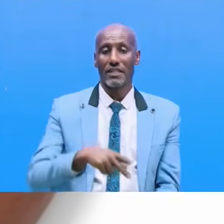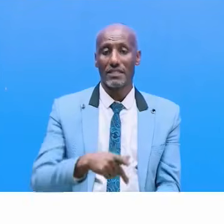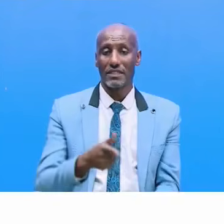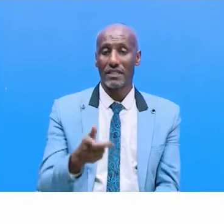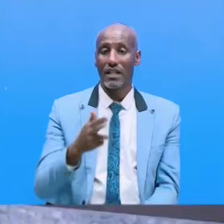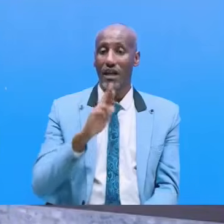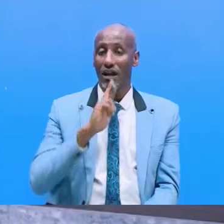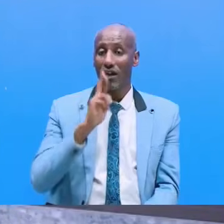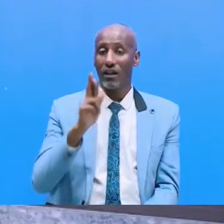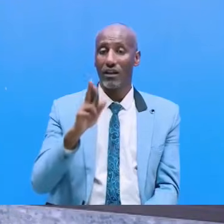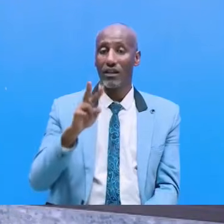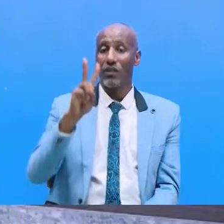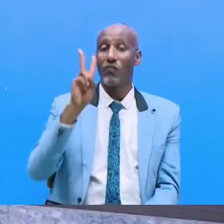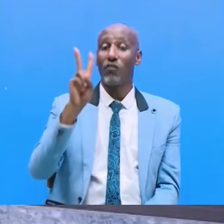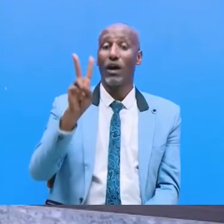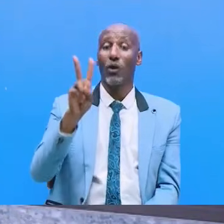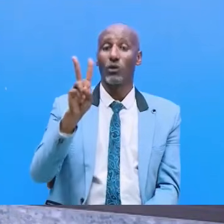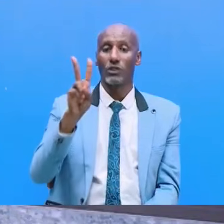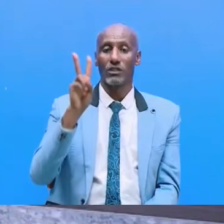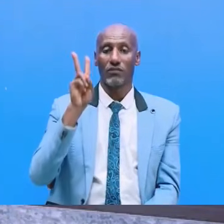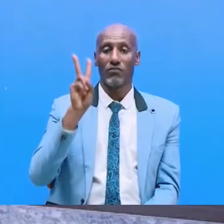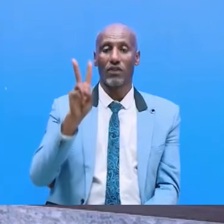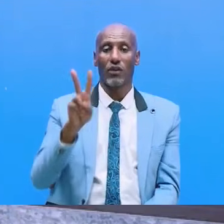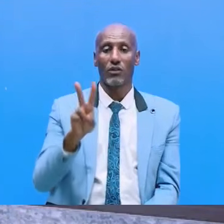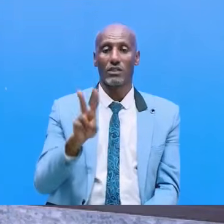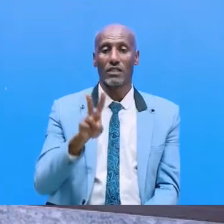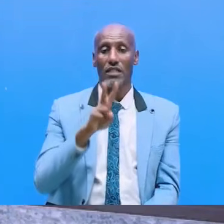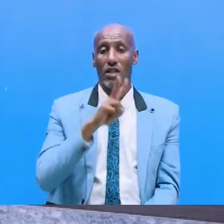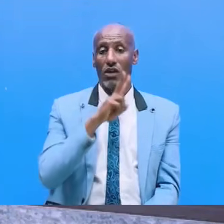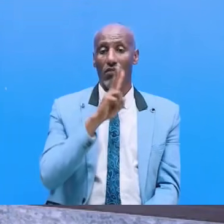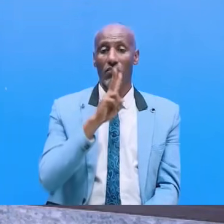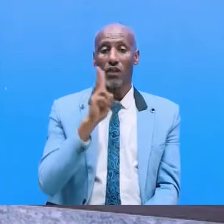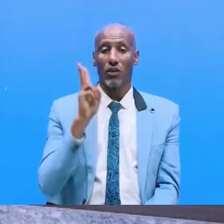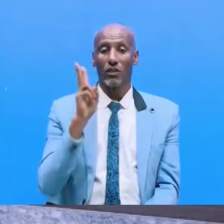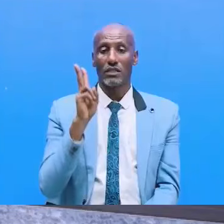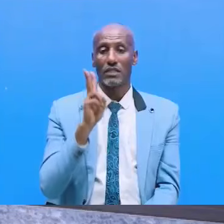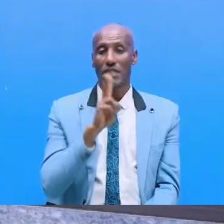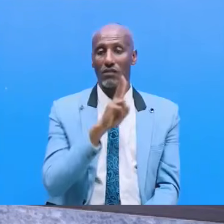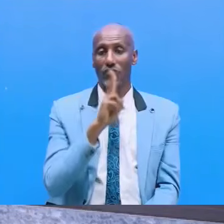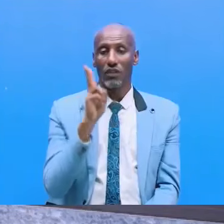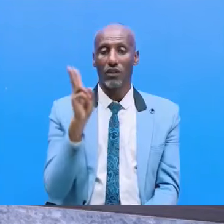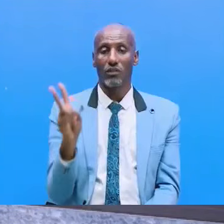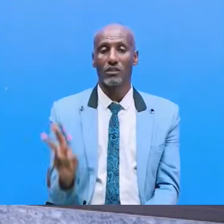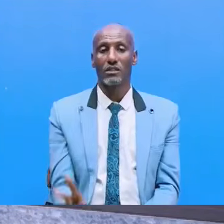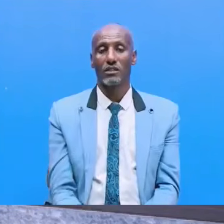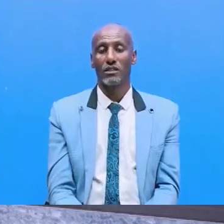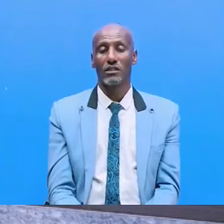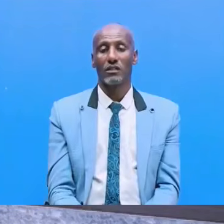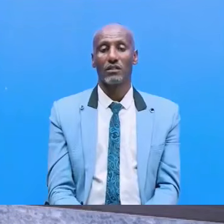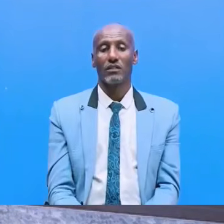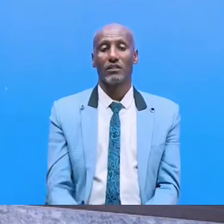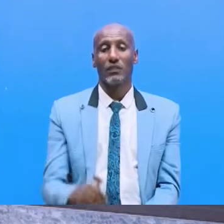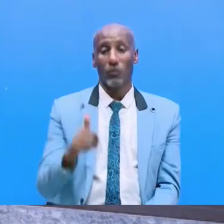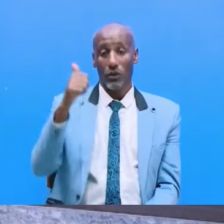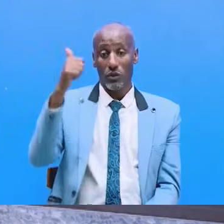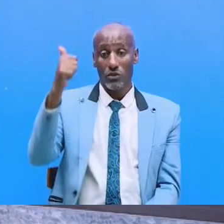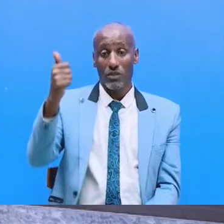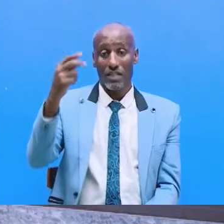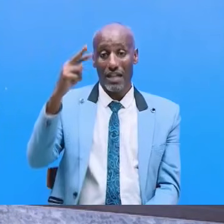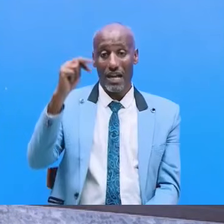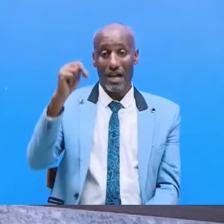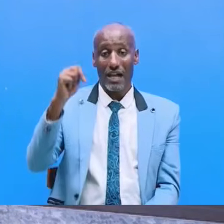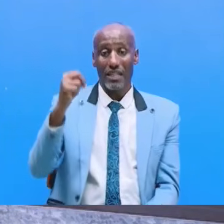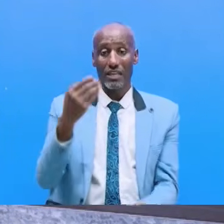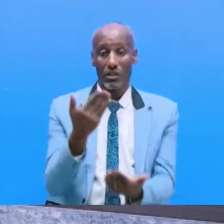are what we call them in English, vowels. So we can use an